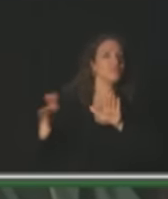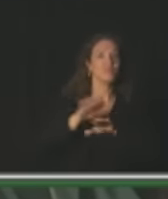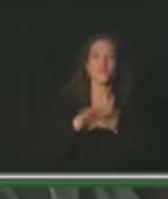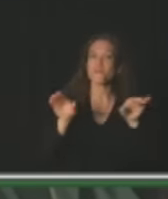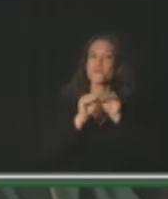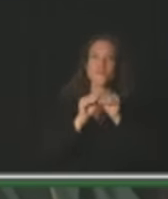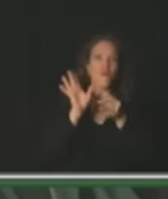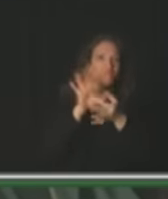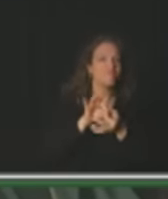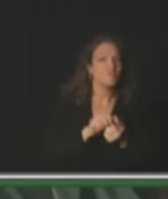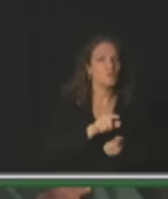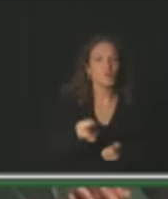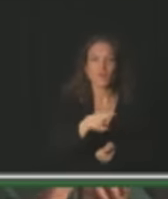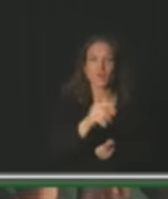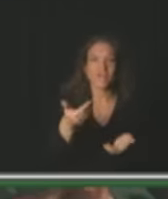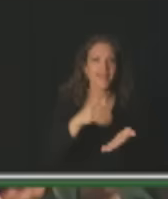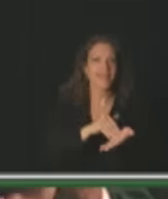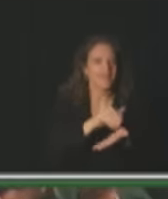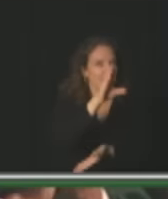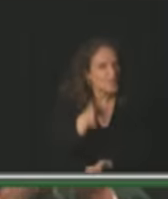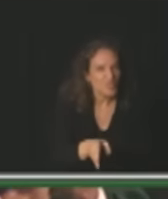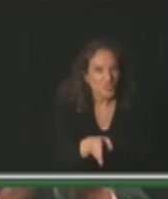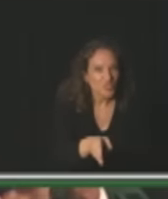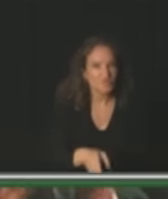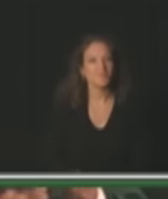again. Never.